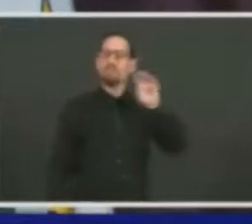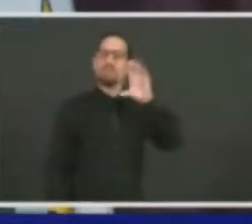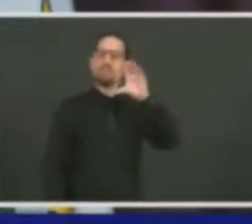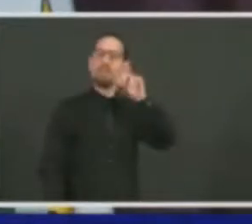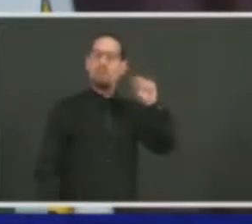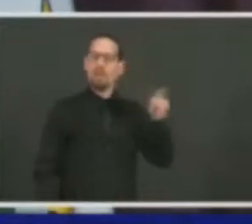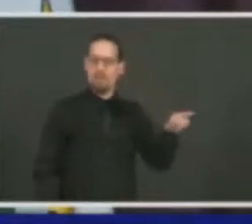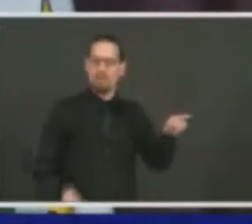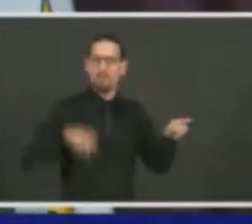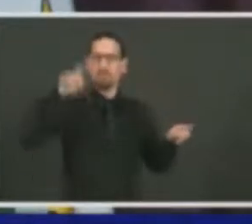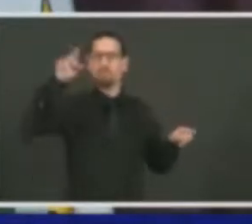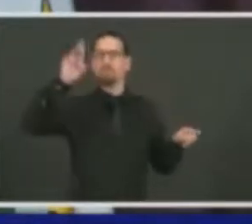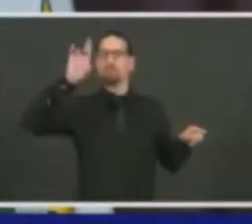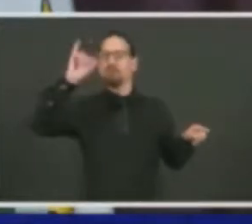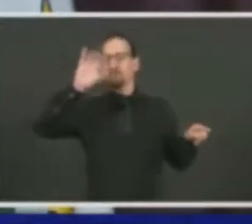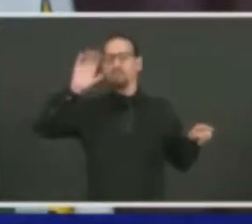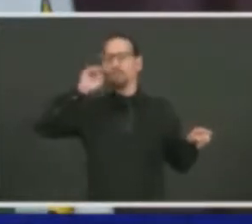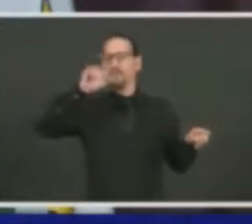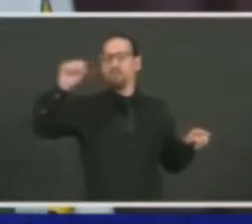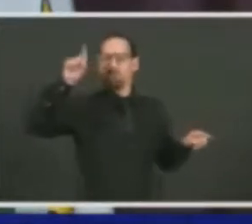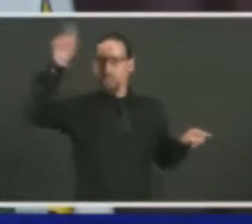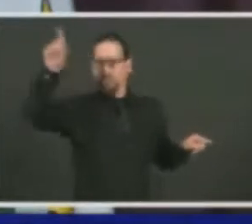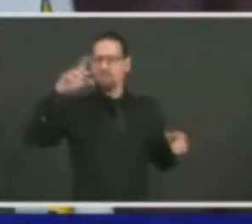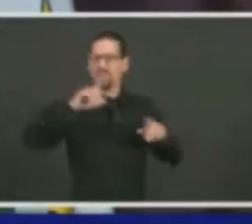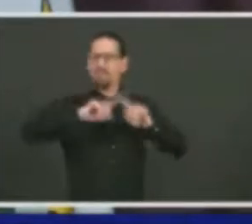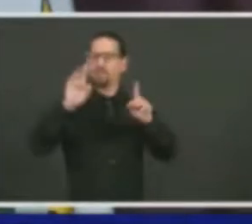2/3. I'm trying to get folks to work.